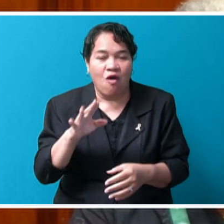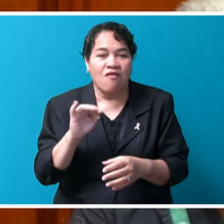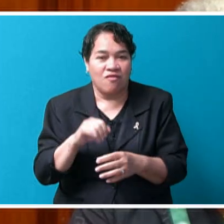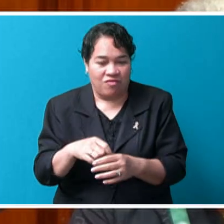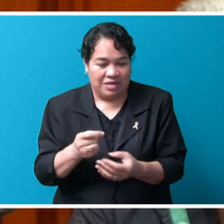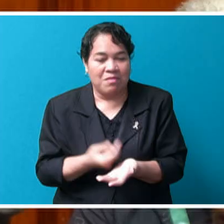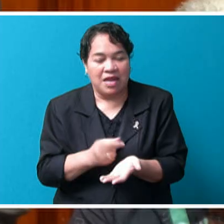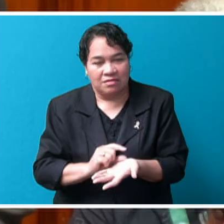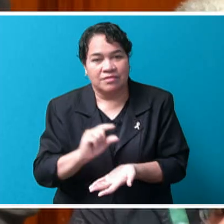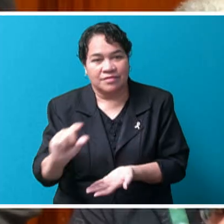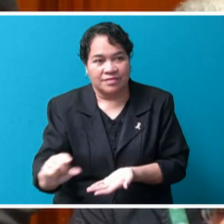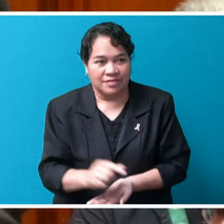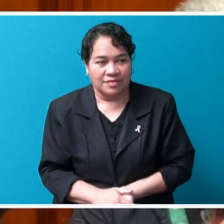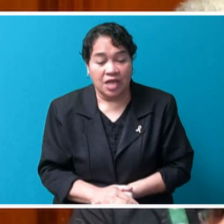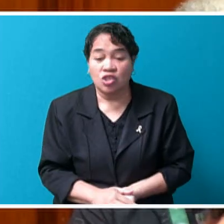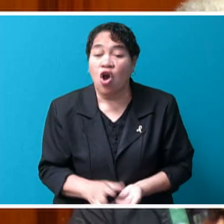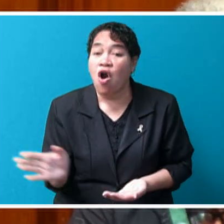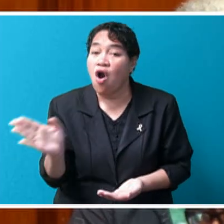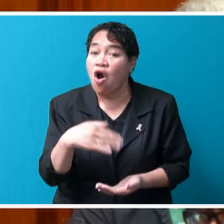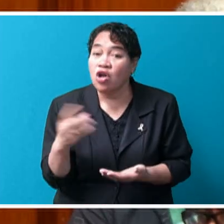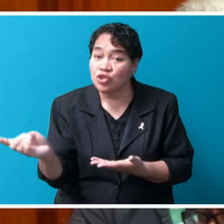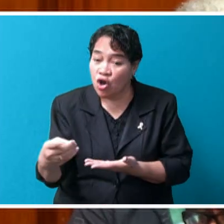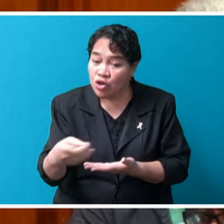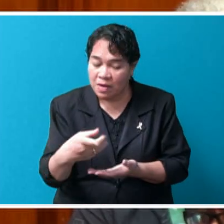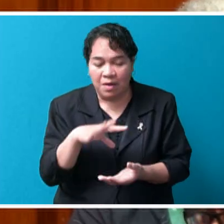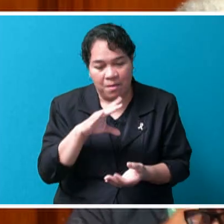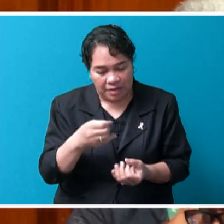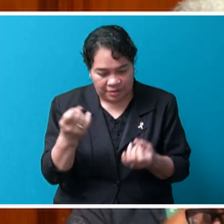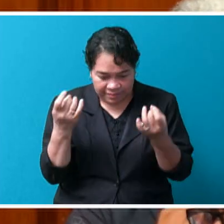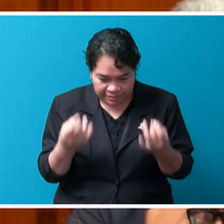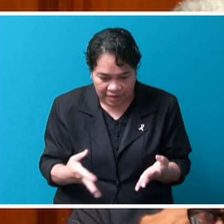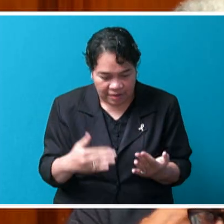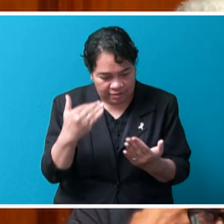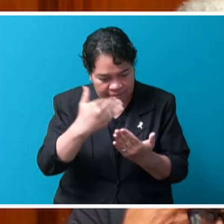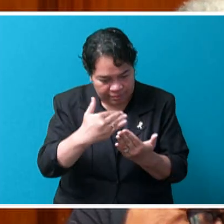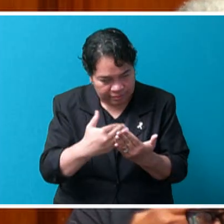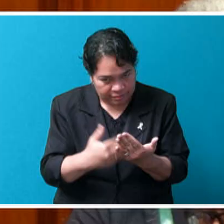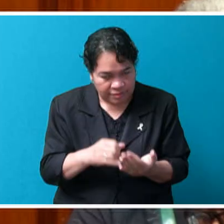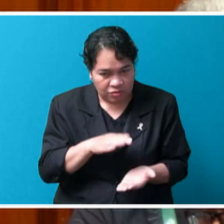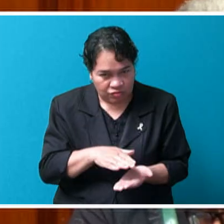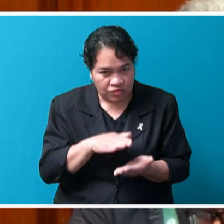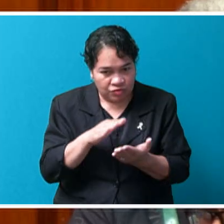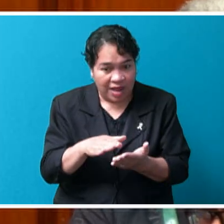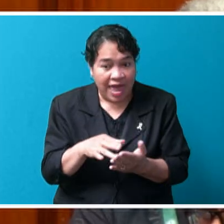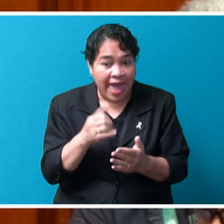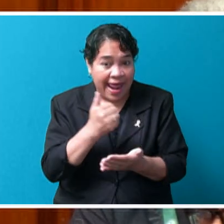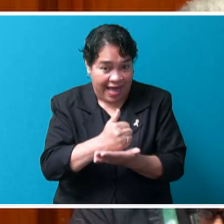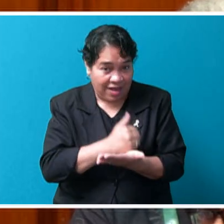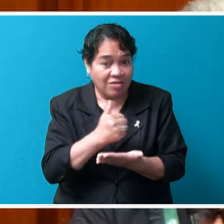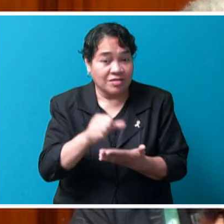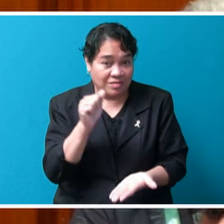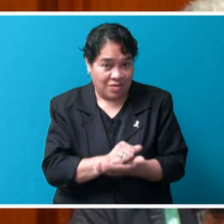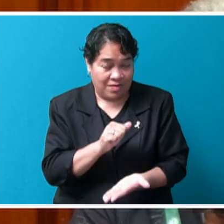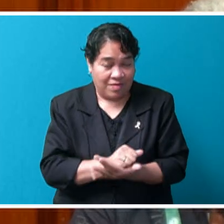is, provided all documentation is furnished and accounts are compliant.